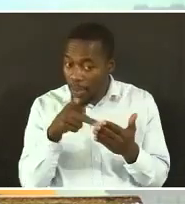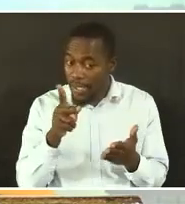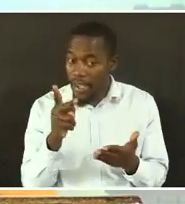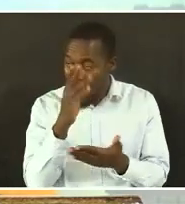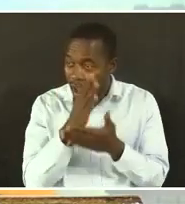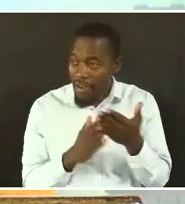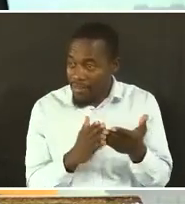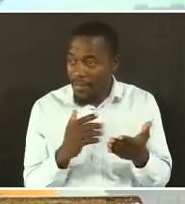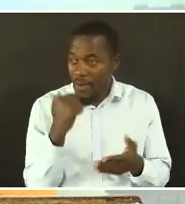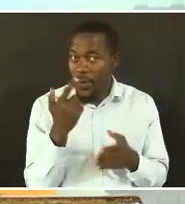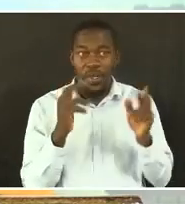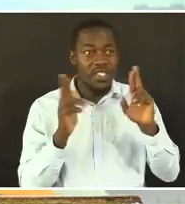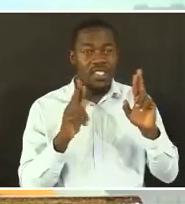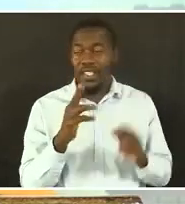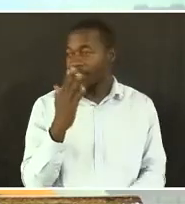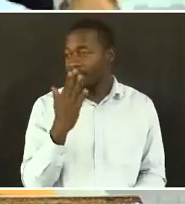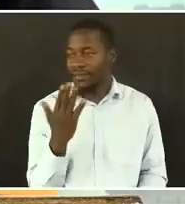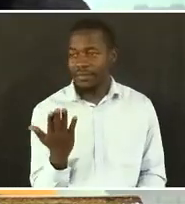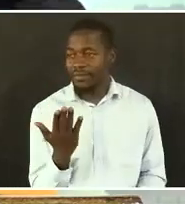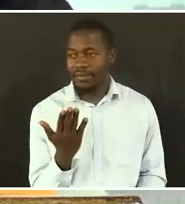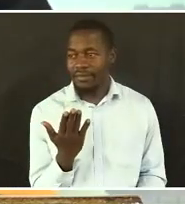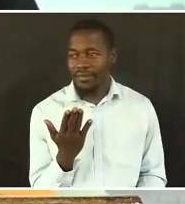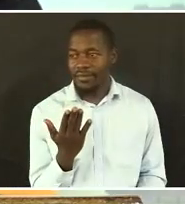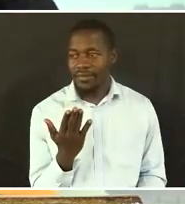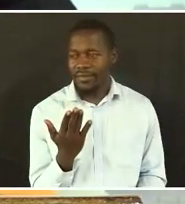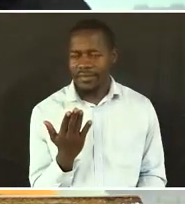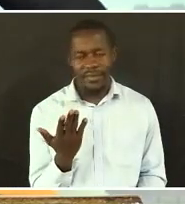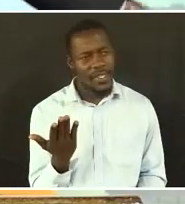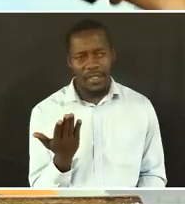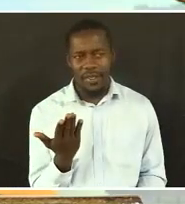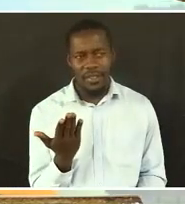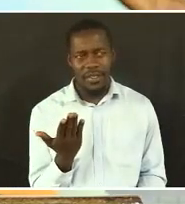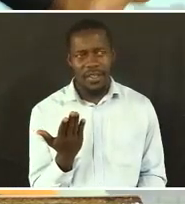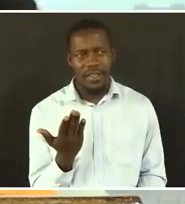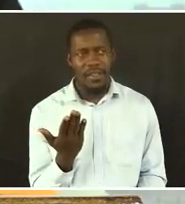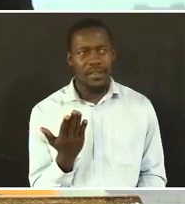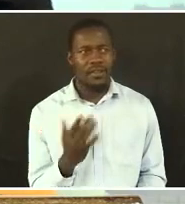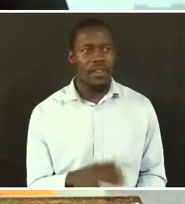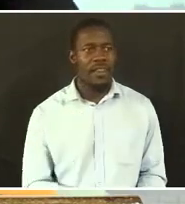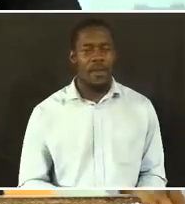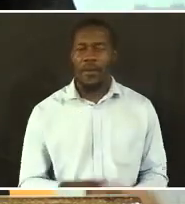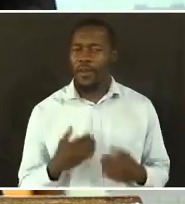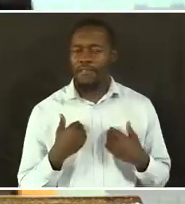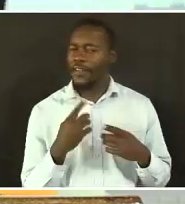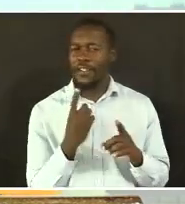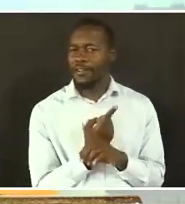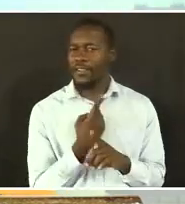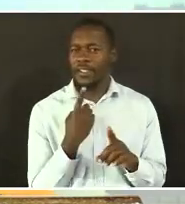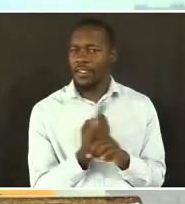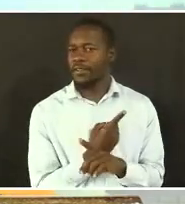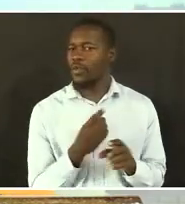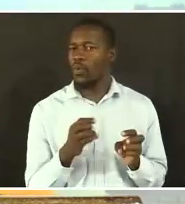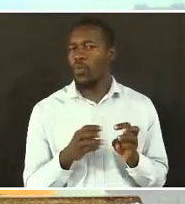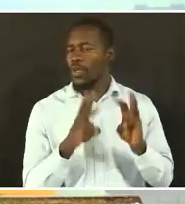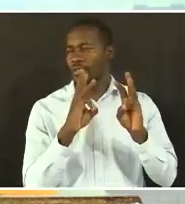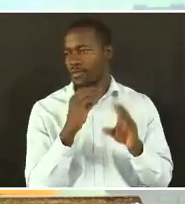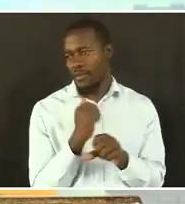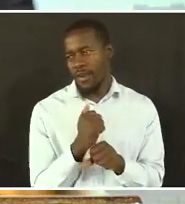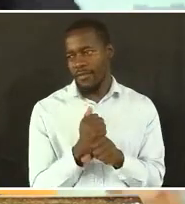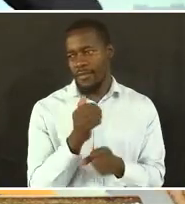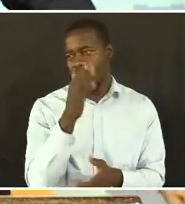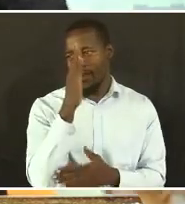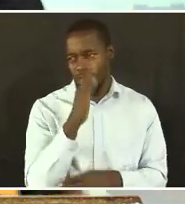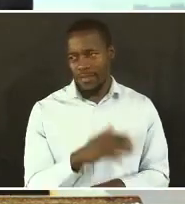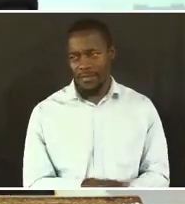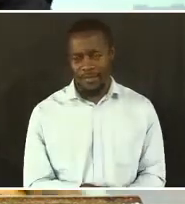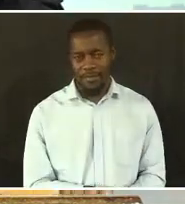Matthew 25:37. The righteous will ask Jesus the question. When, Lord, did we see you hungry and feed thee? When